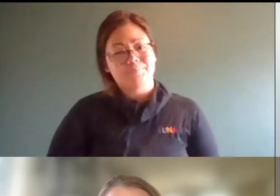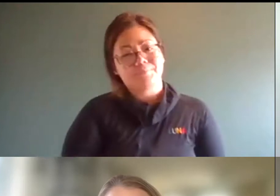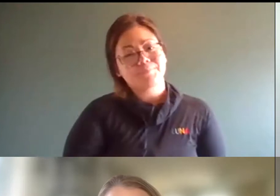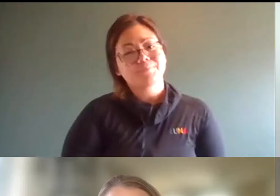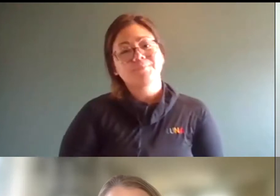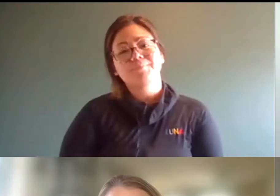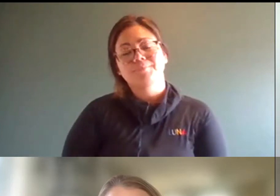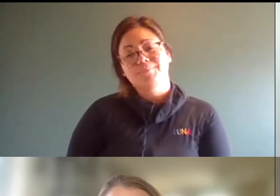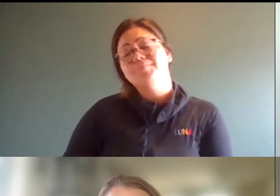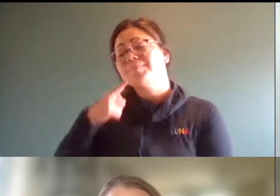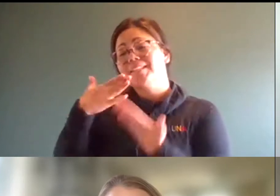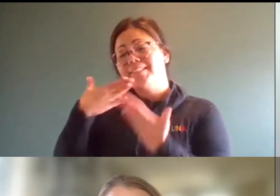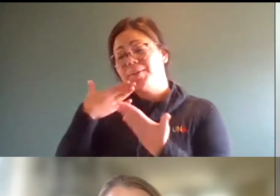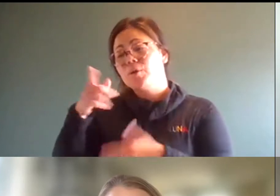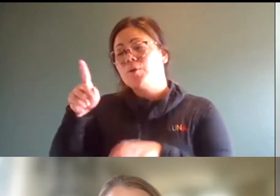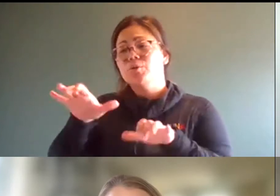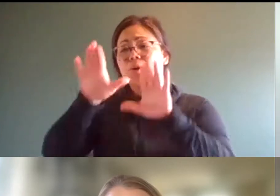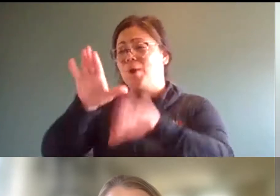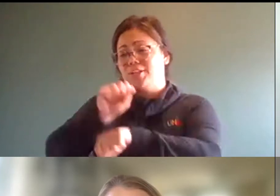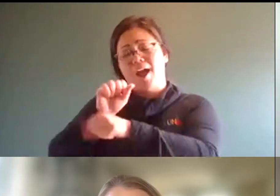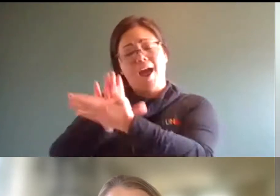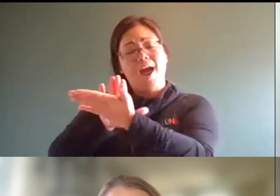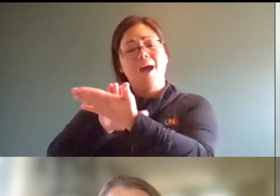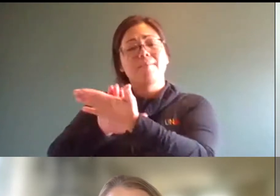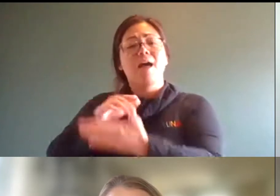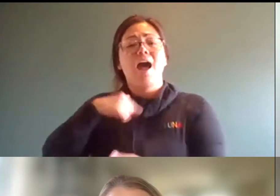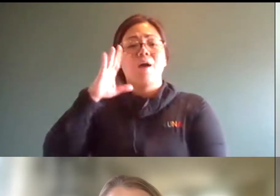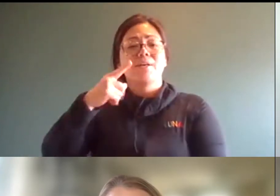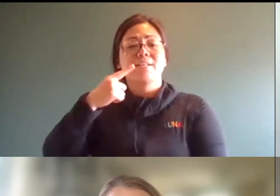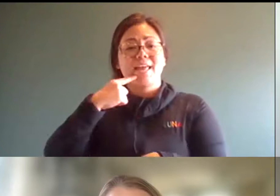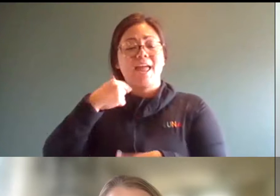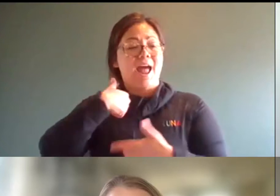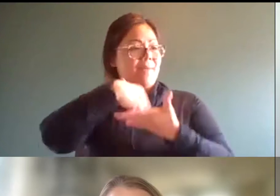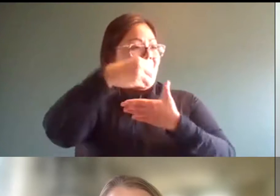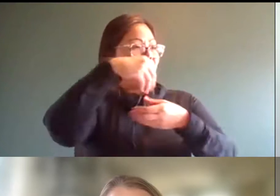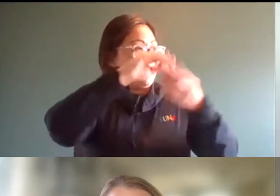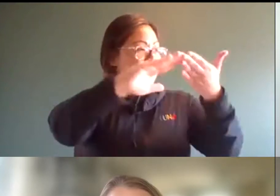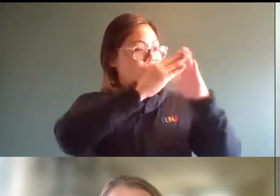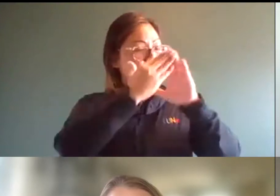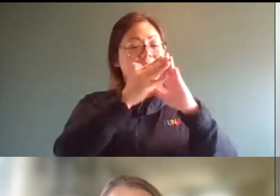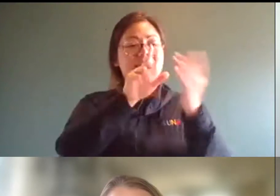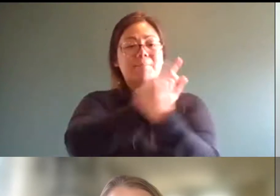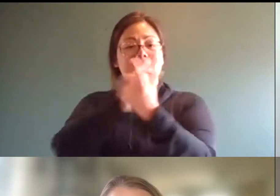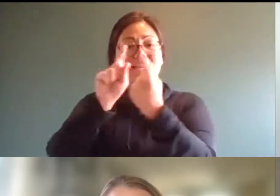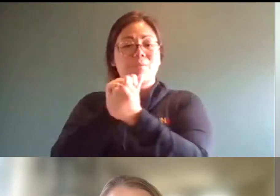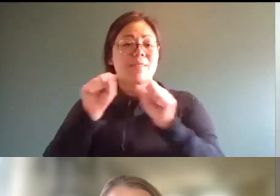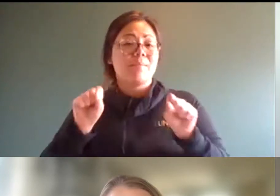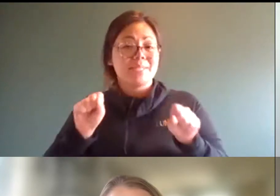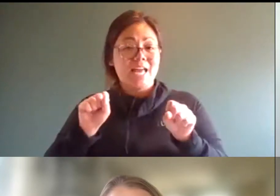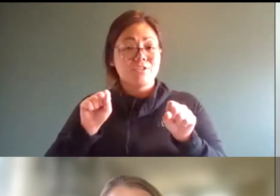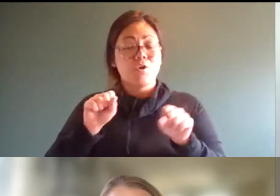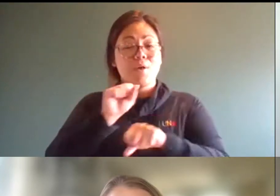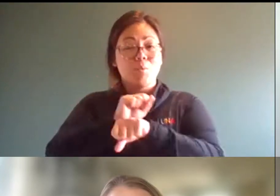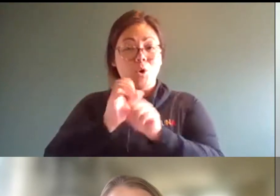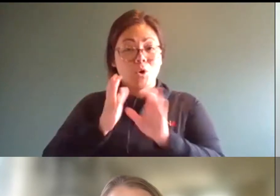Well, thank you. You guys are doing a great job over there. I will say, as I'm out and about in the community and meeting with potential candidates, one